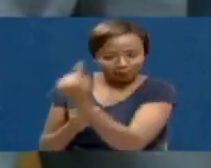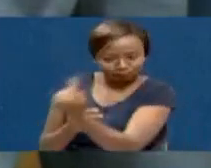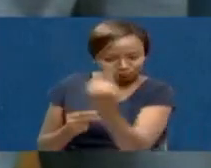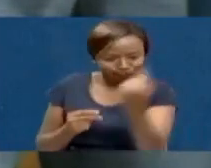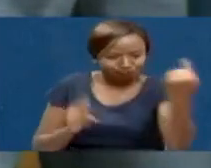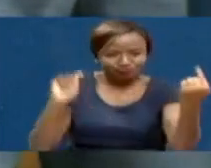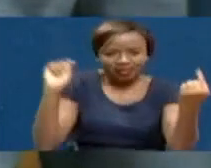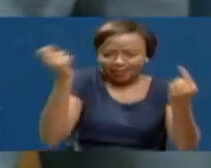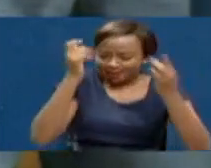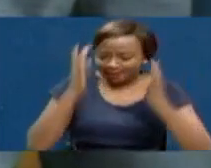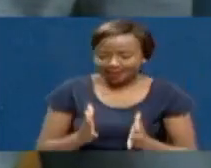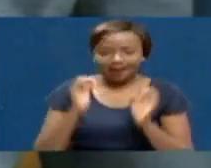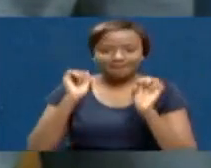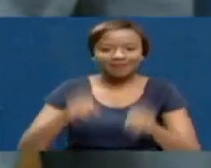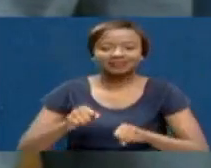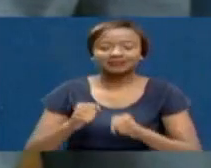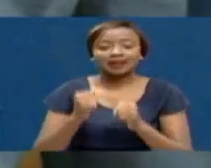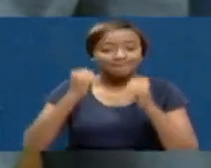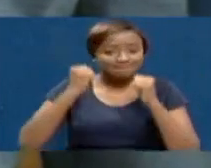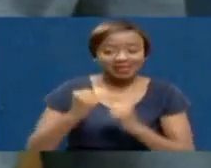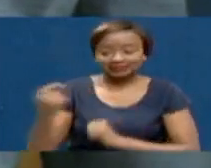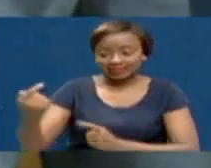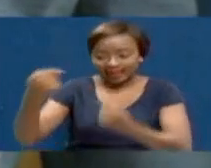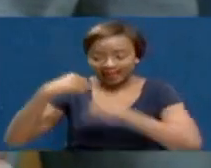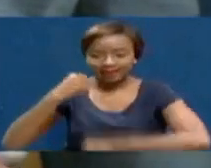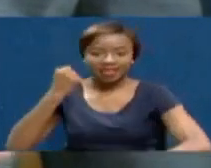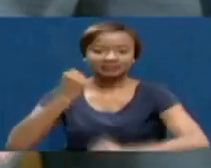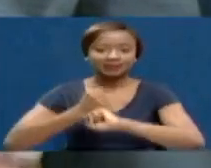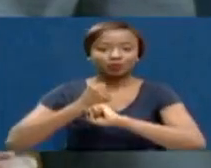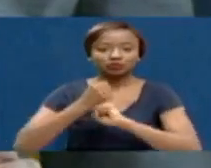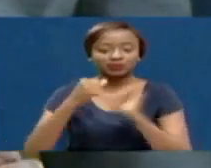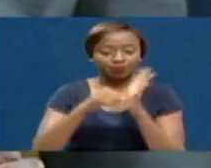board to try and resolve the problem